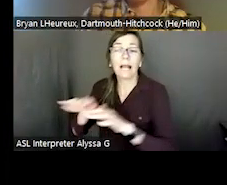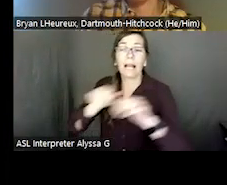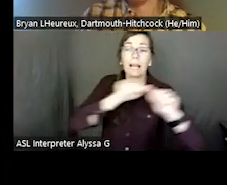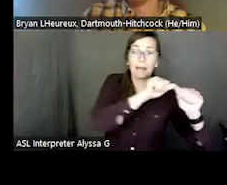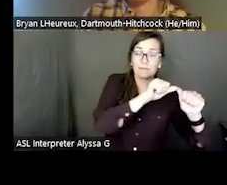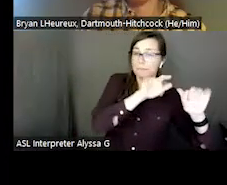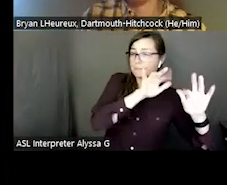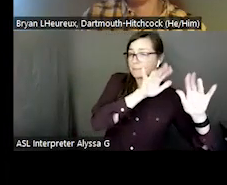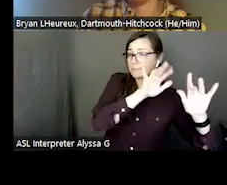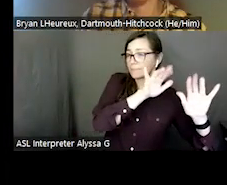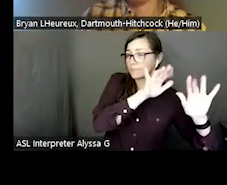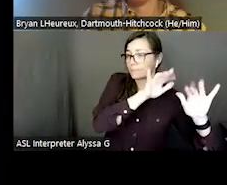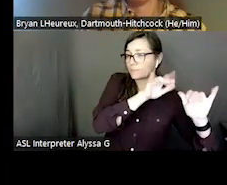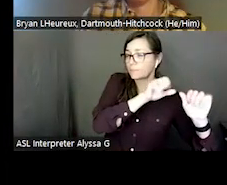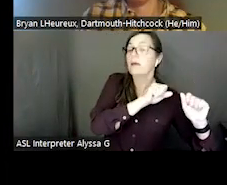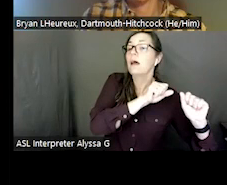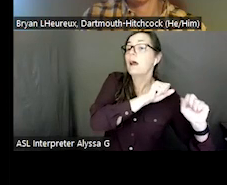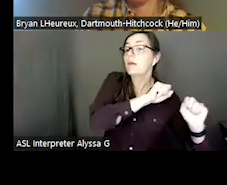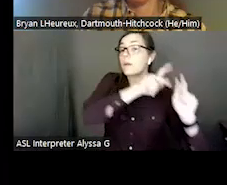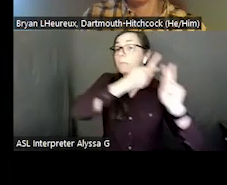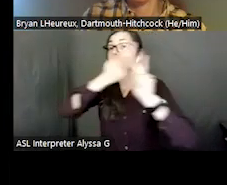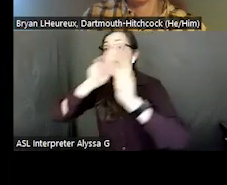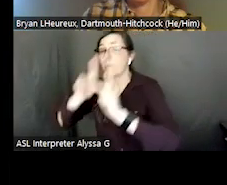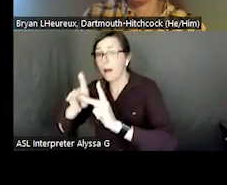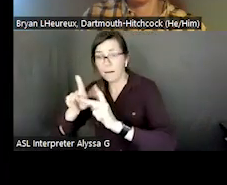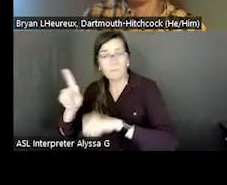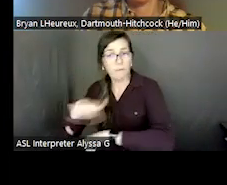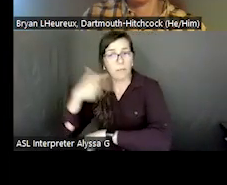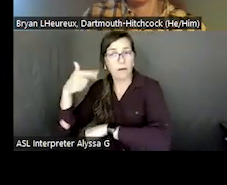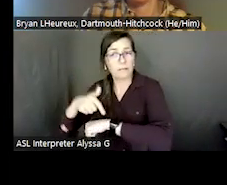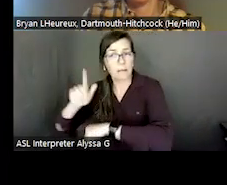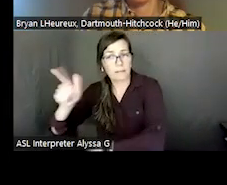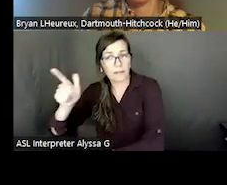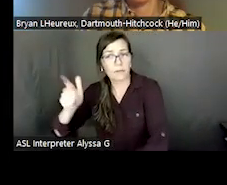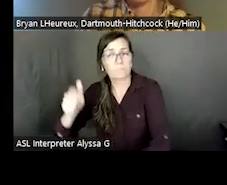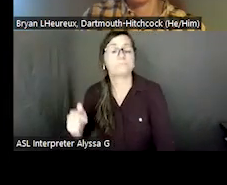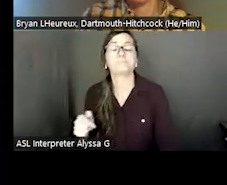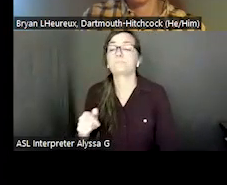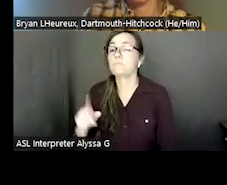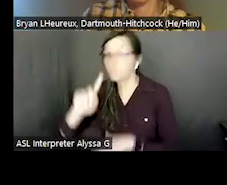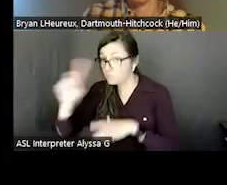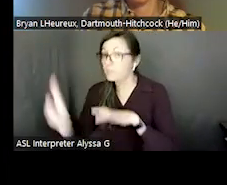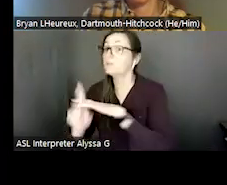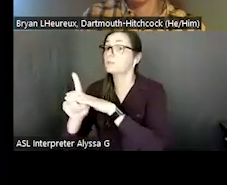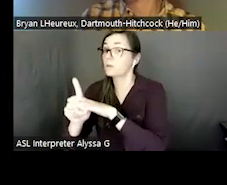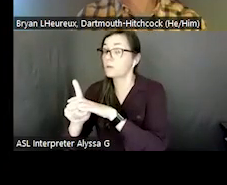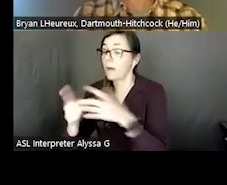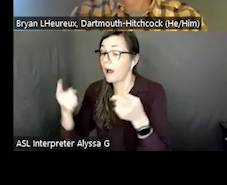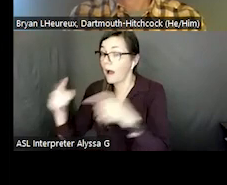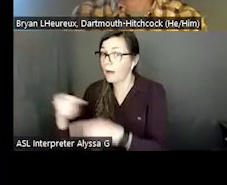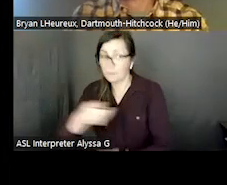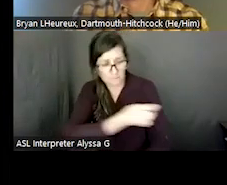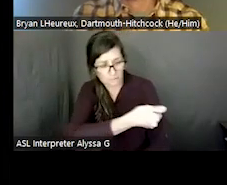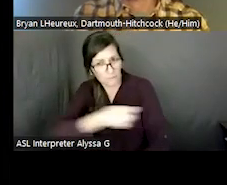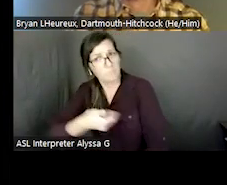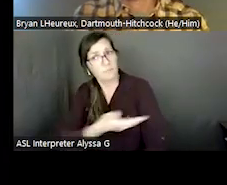connected back in the West Side neighborhood for a couple of years, but he showed up and got an invitation to come back